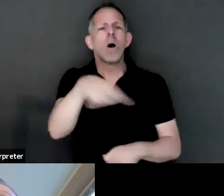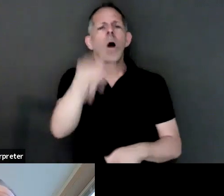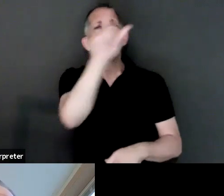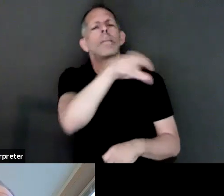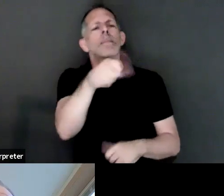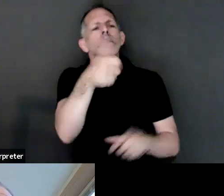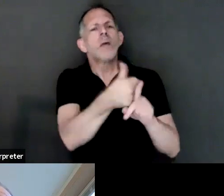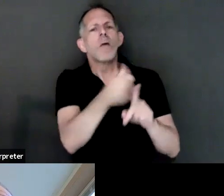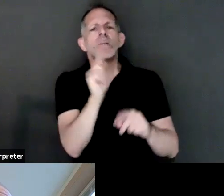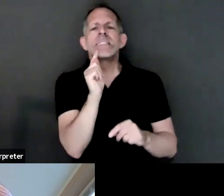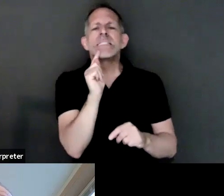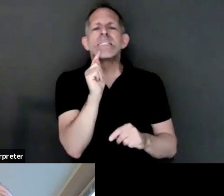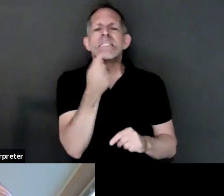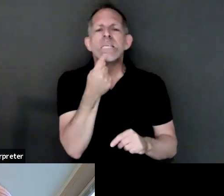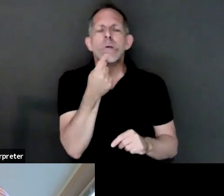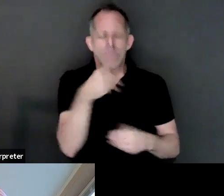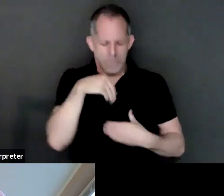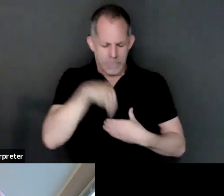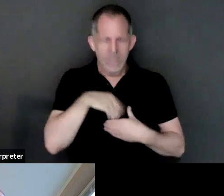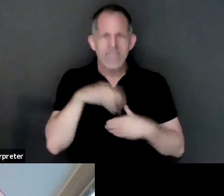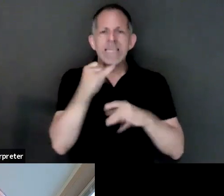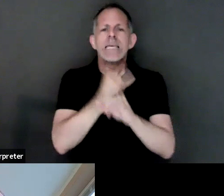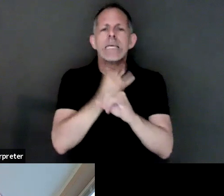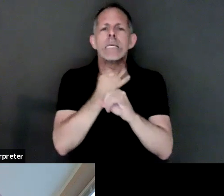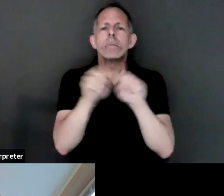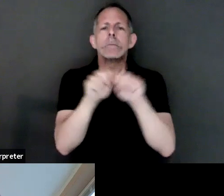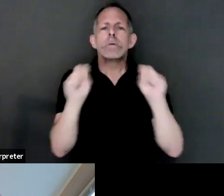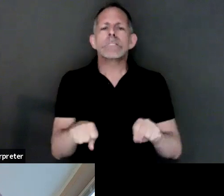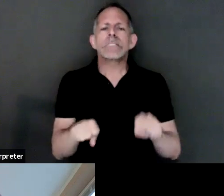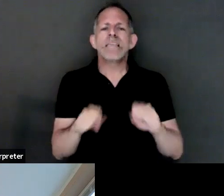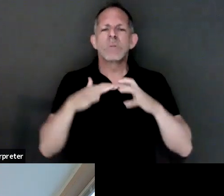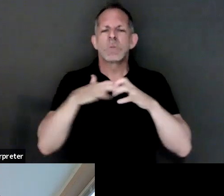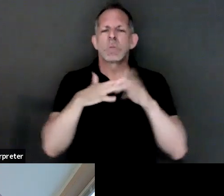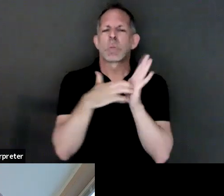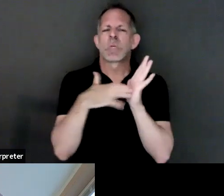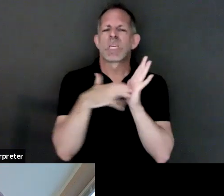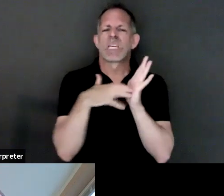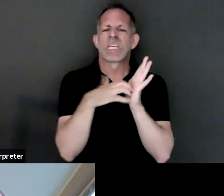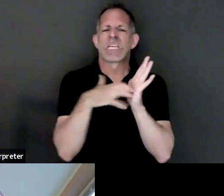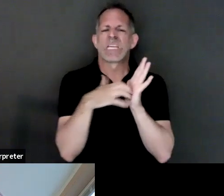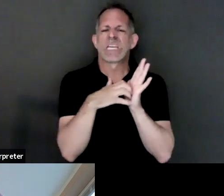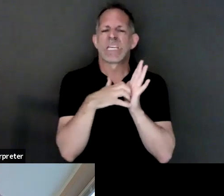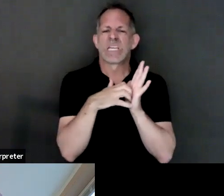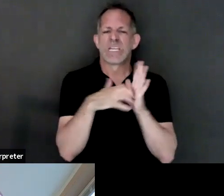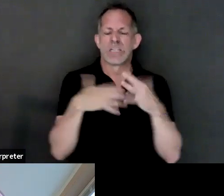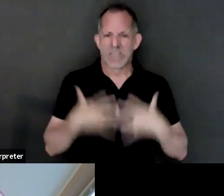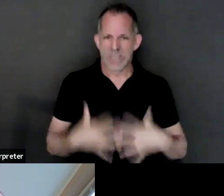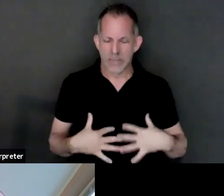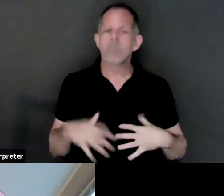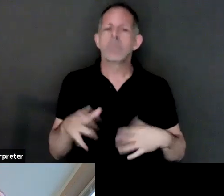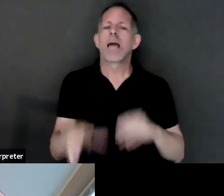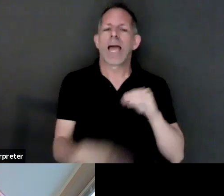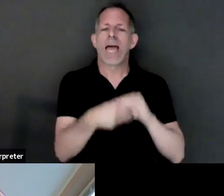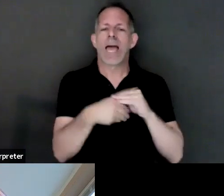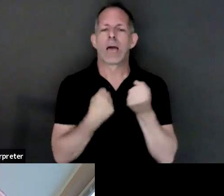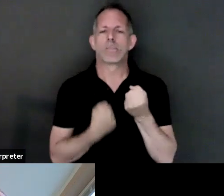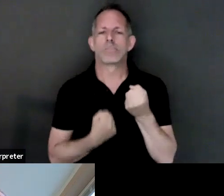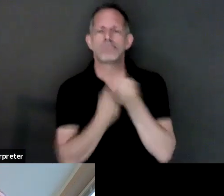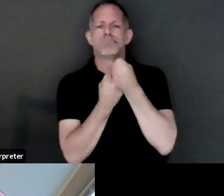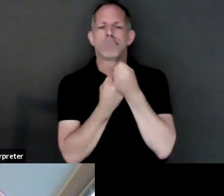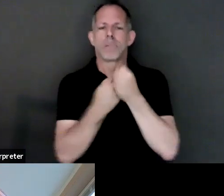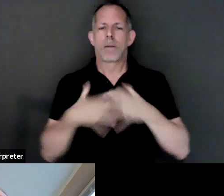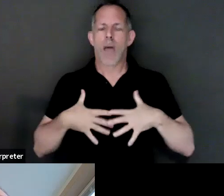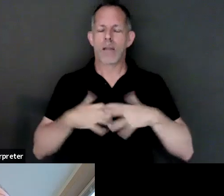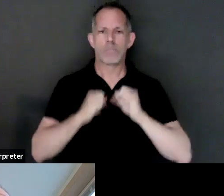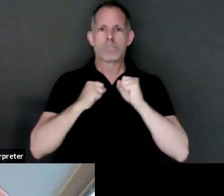in the primary series intended to increase the response among those who did not respond initially. And